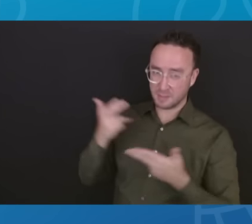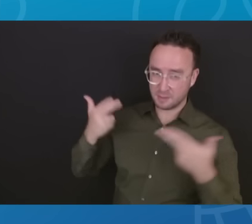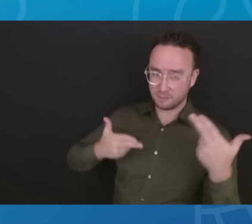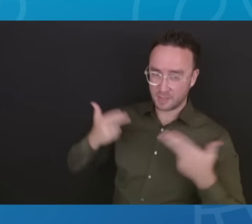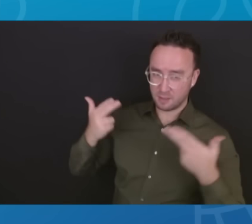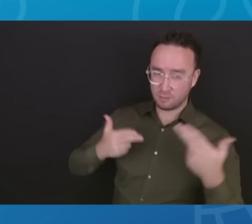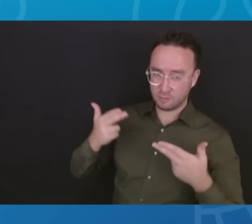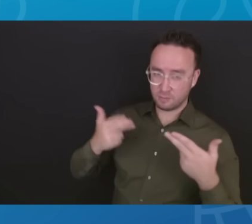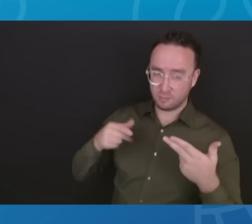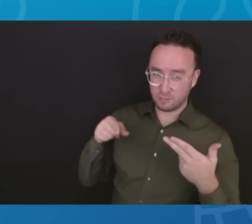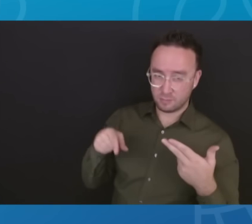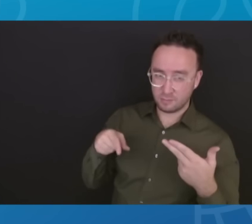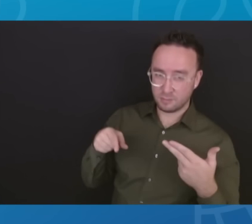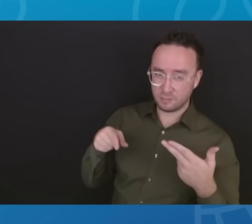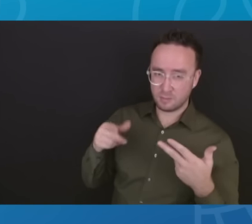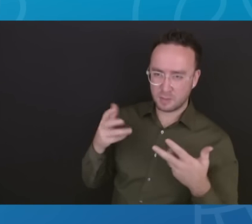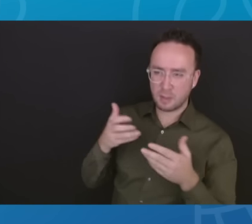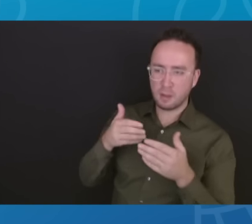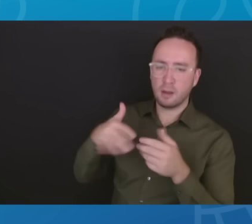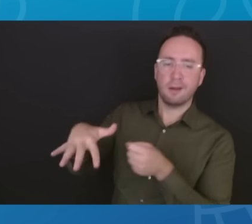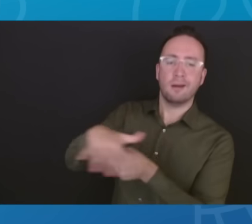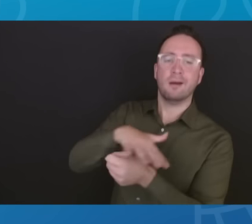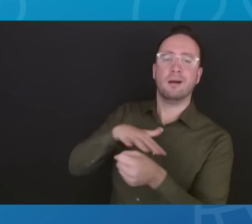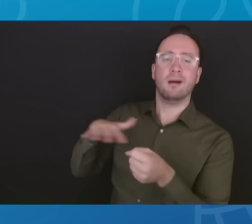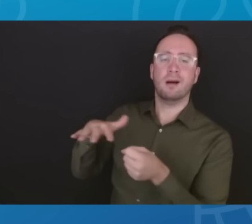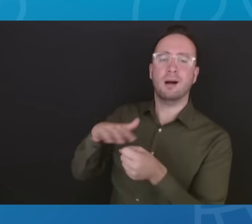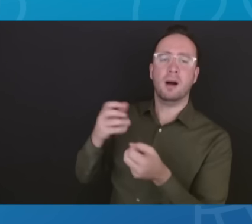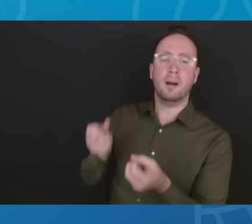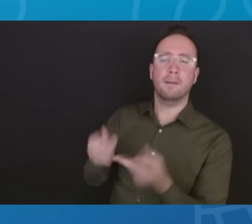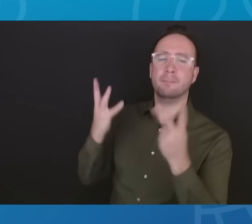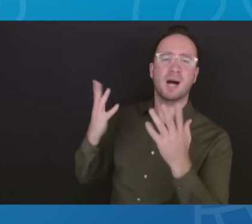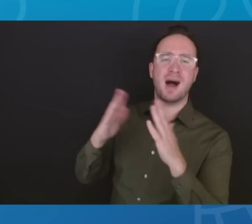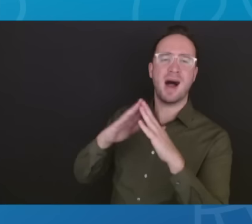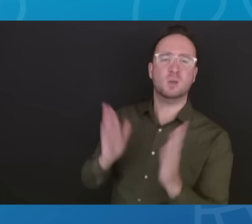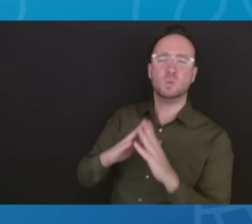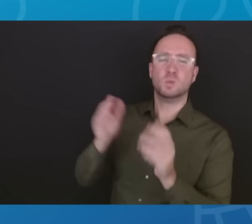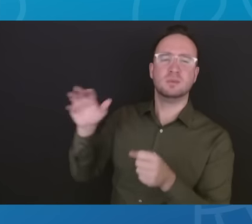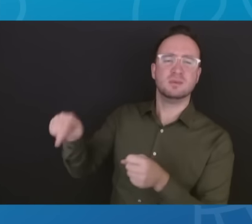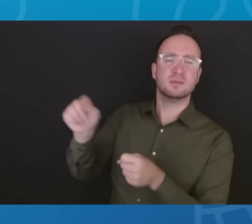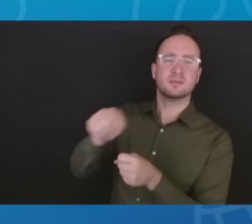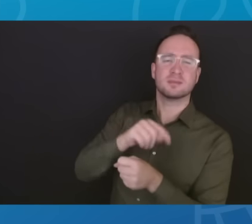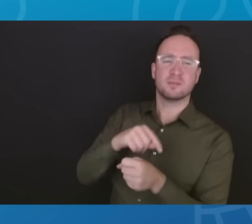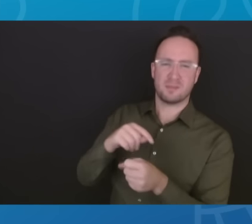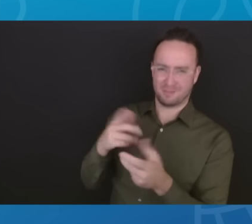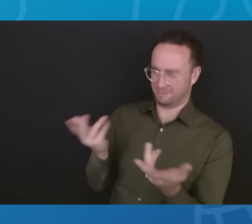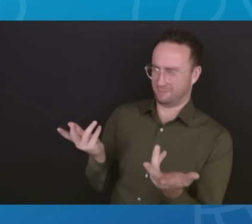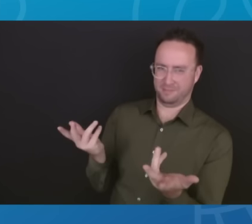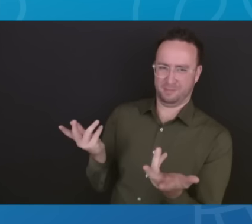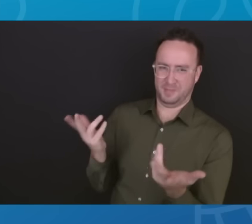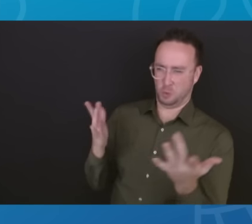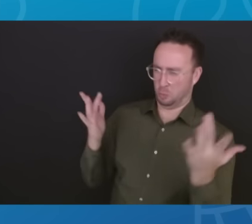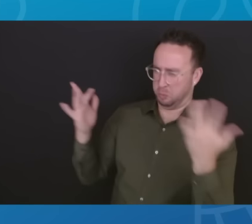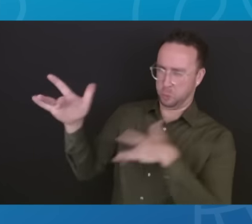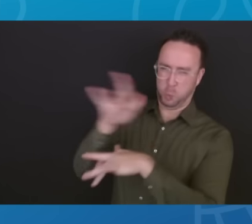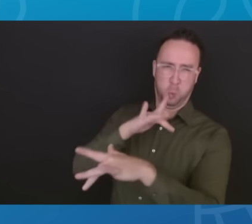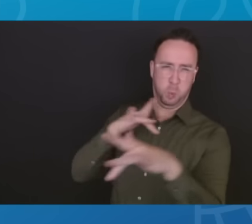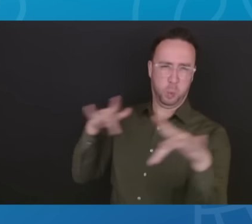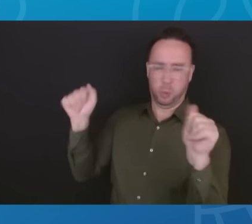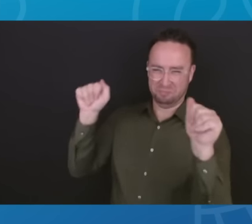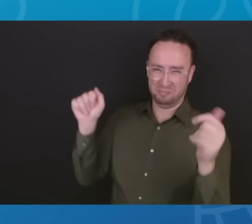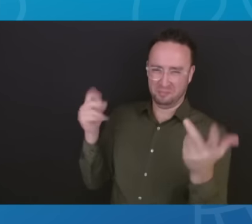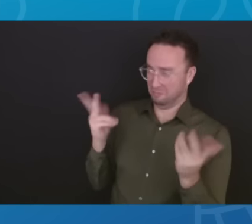how many neighborhoods and homes do you think are left for them to return to? So by various estimates, somewhere around half the buildings, maybe a little over